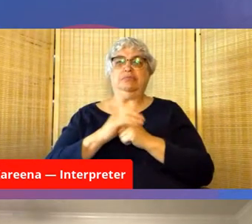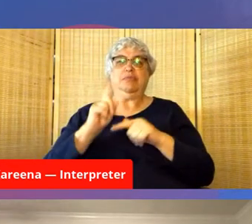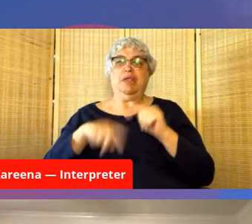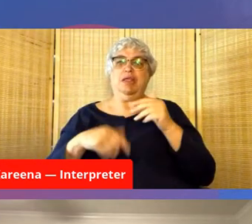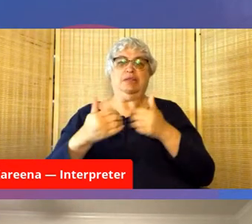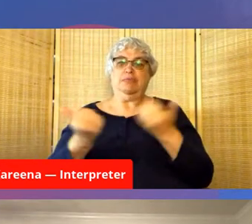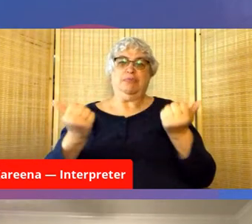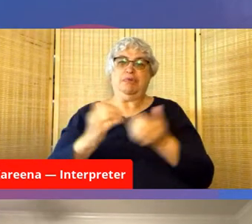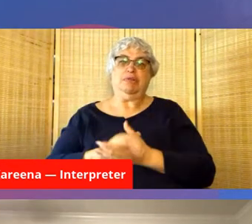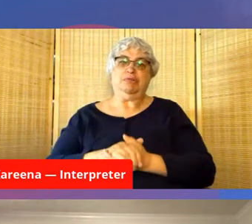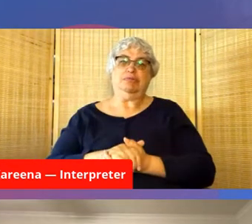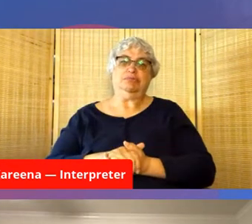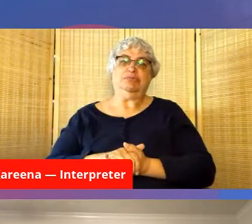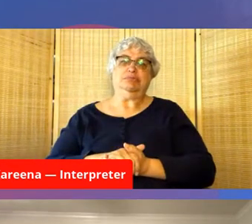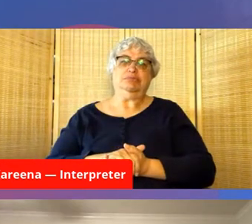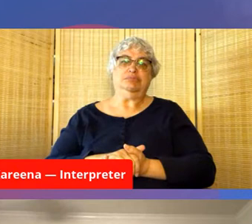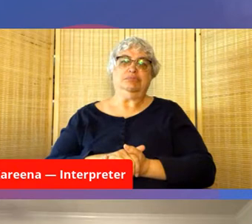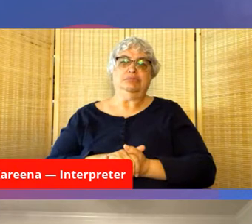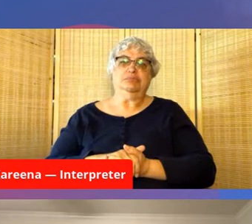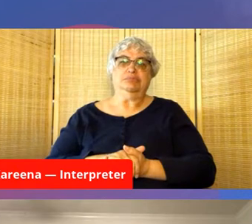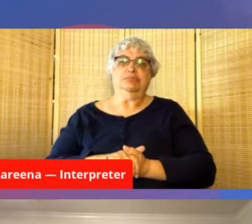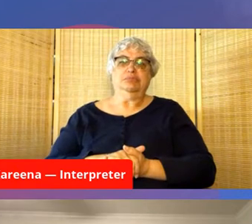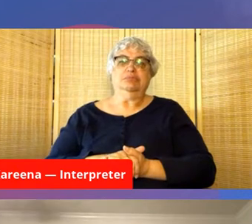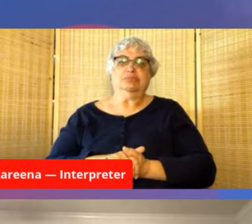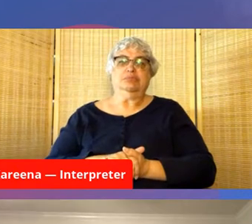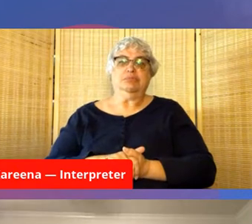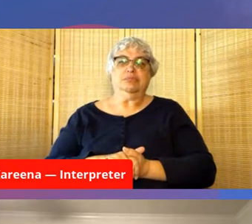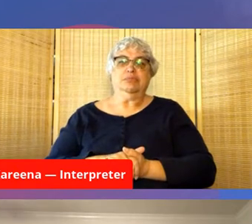out. That's how it is. Lovely. Thank you.